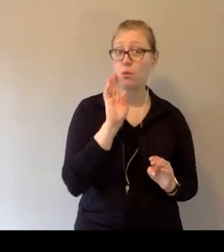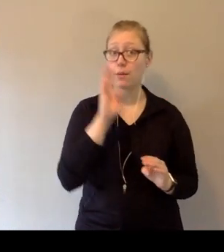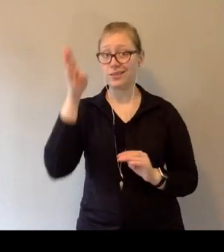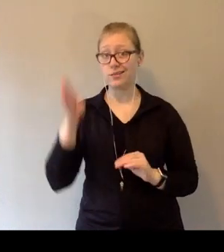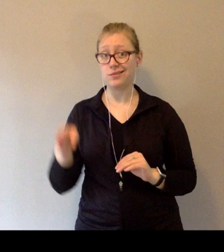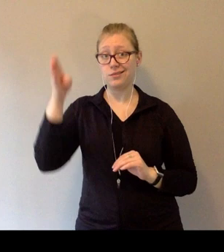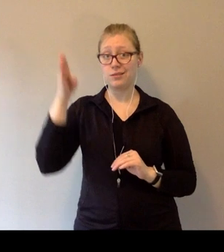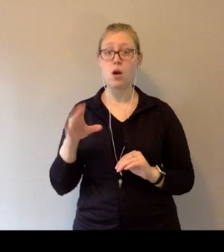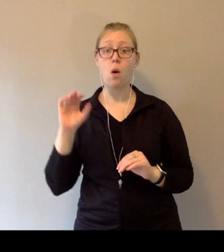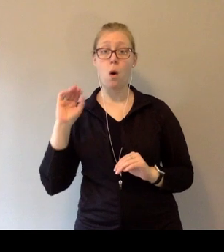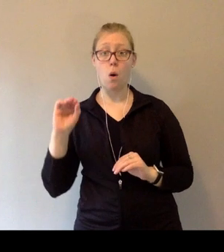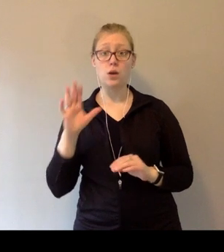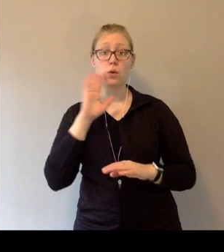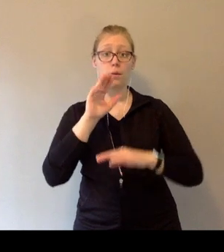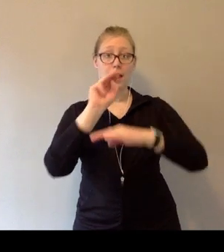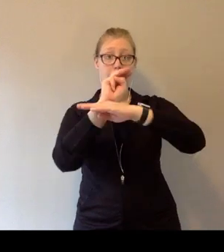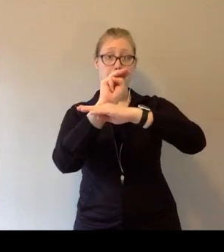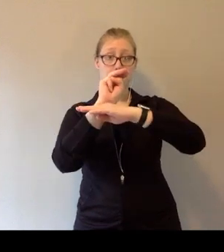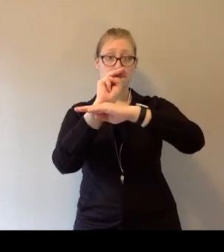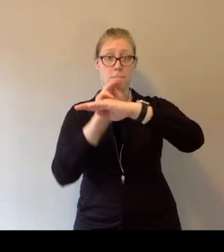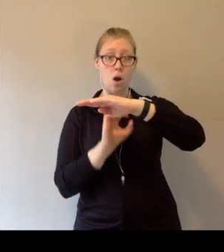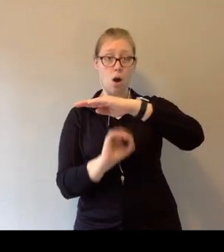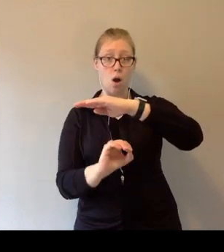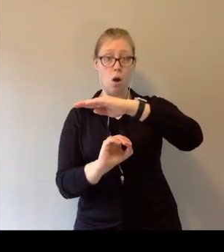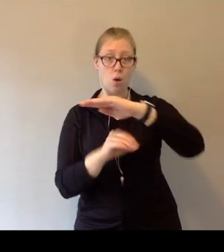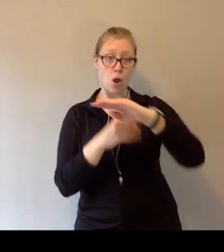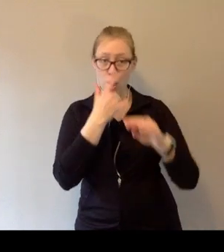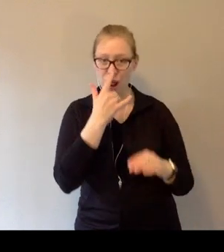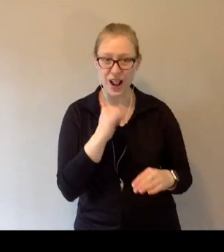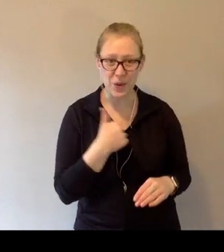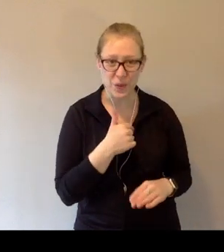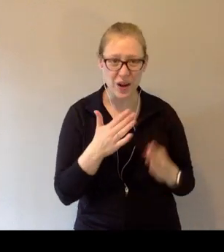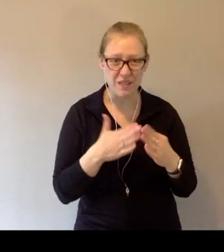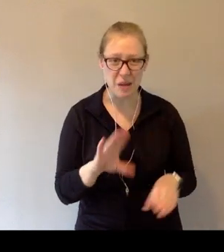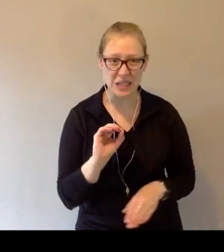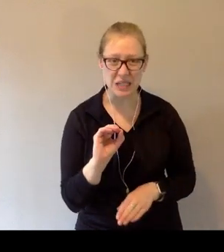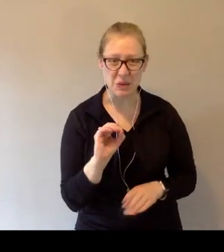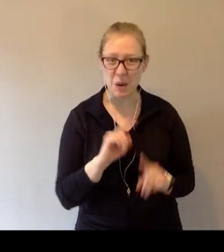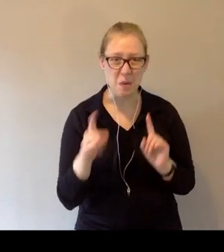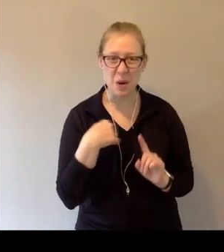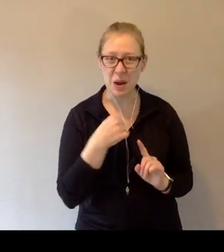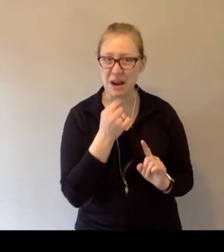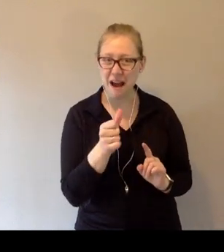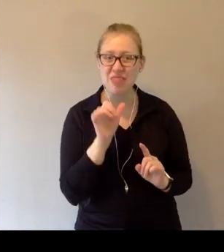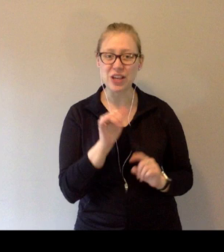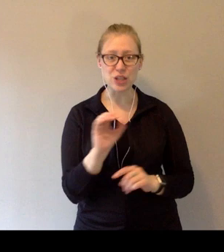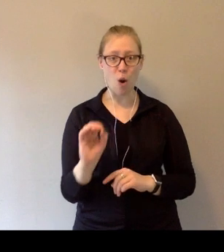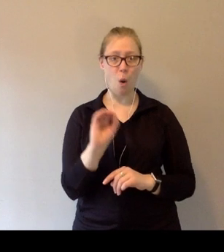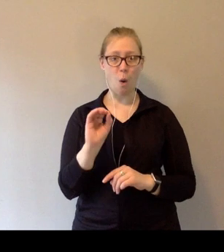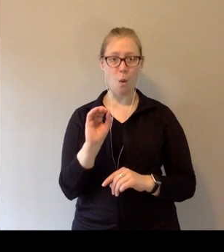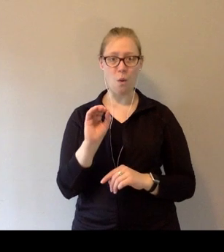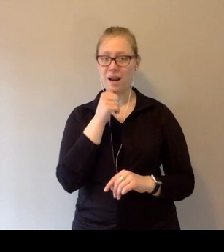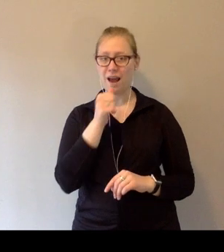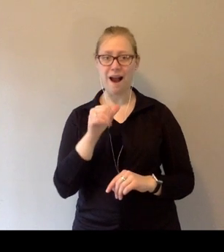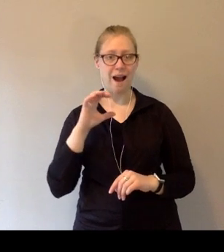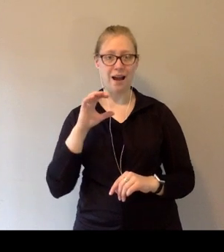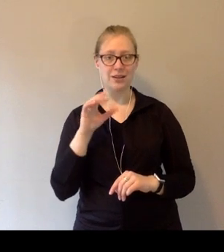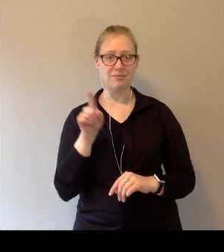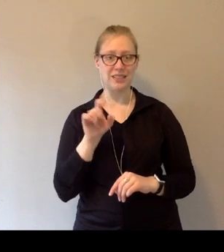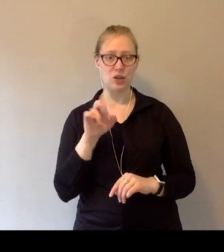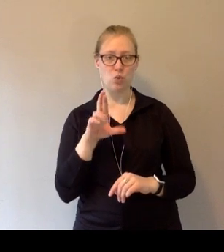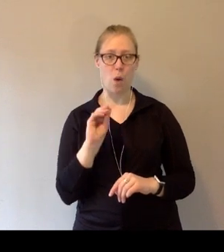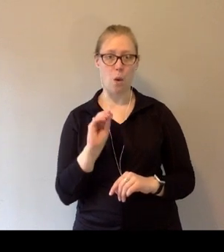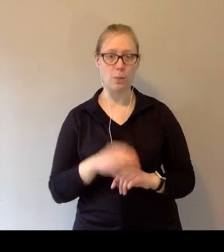O. Looks like we're dividing by 0, but remember that's a O, not a 0. Then the other one, if we did